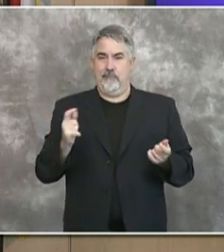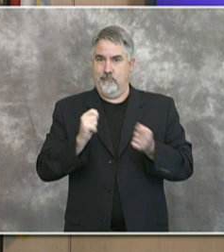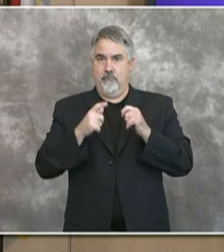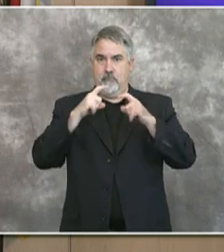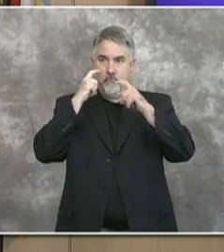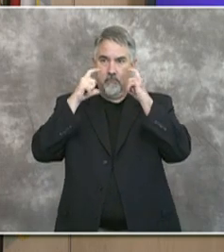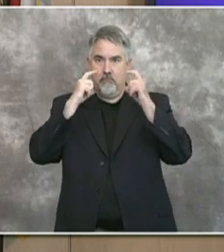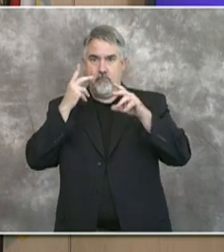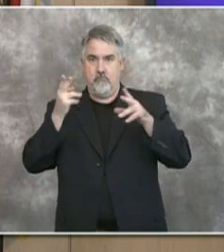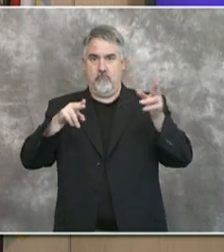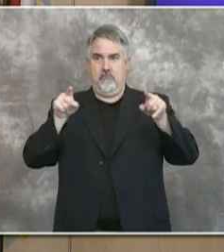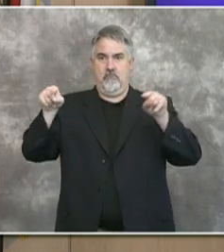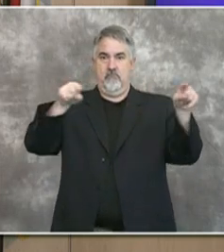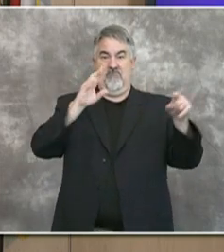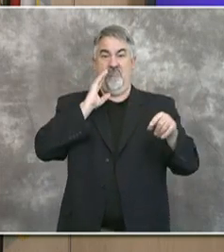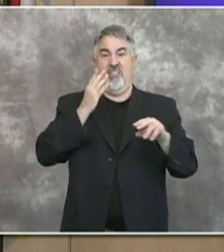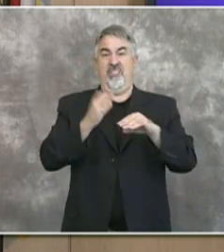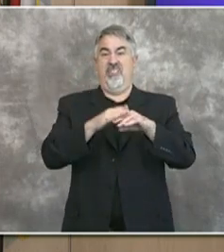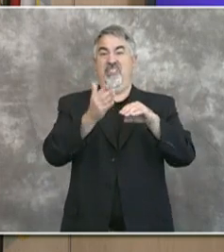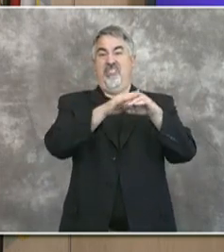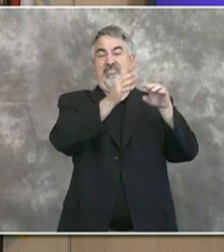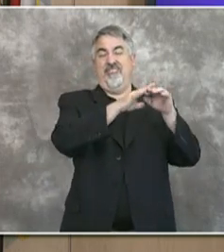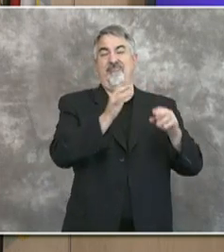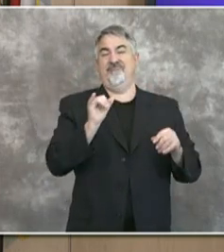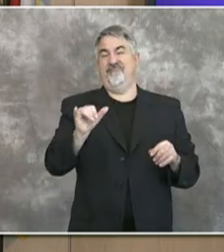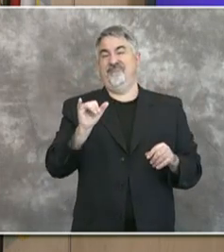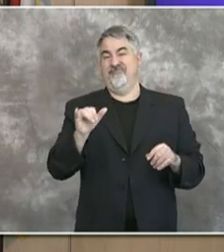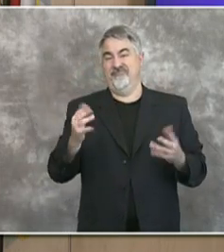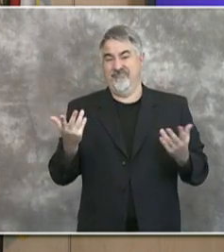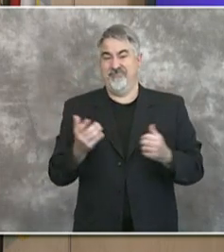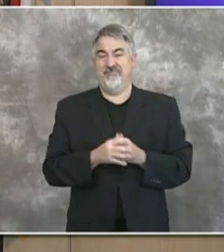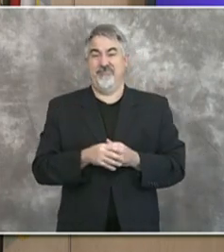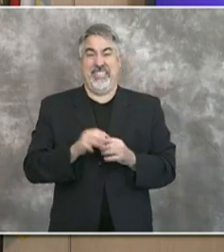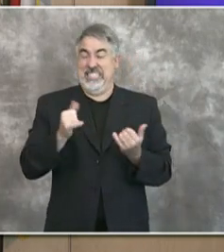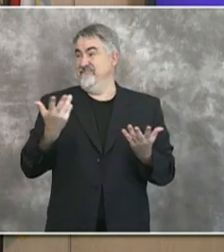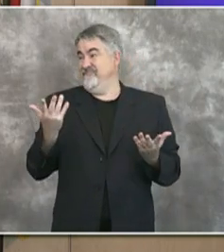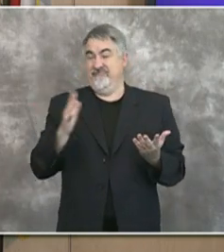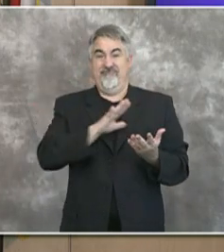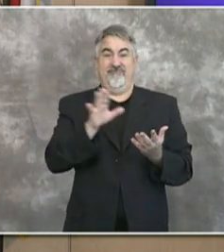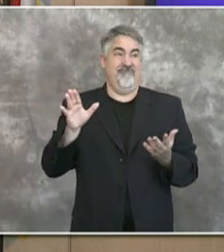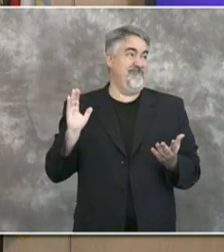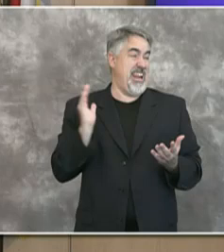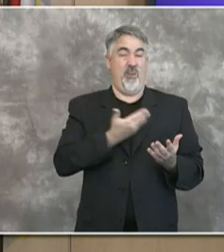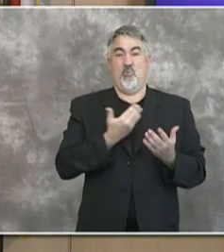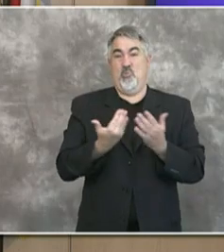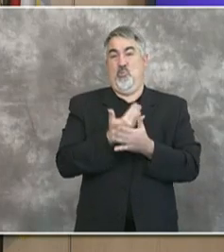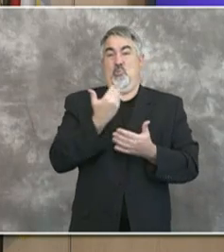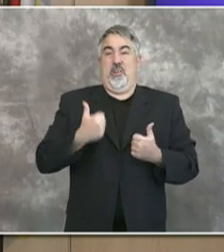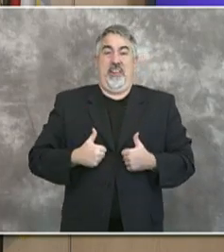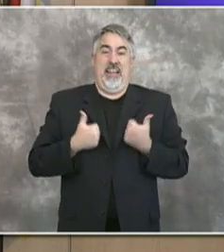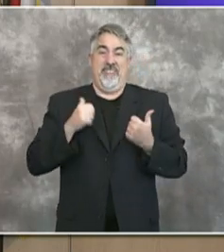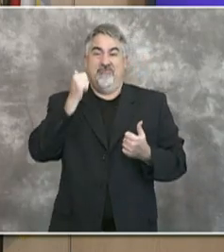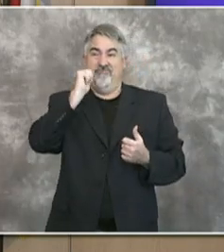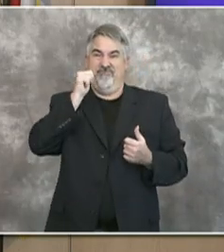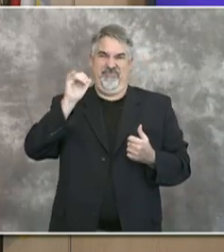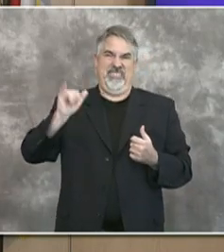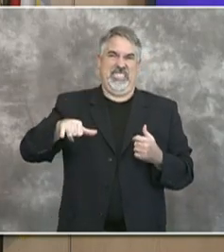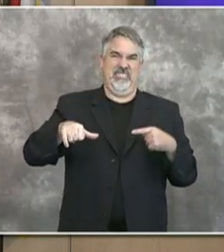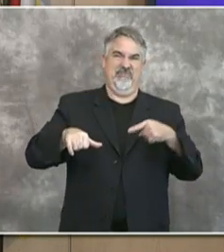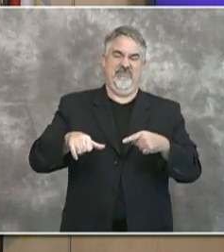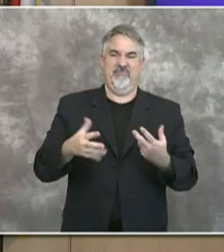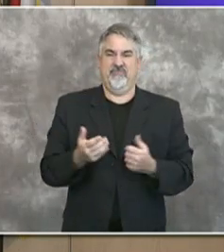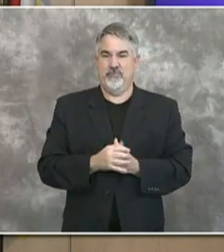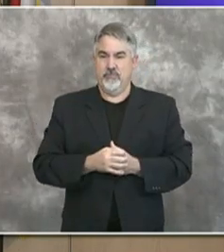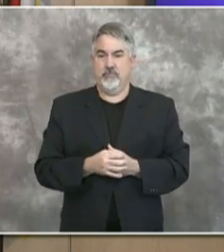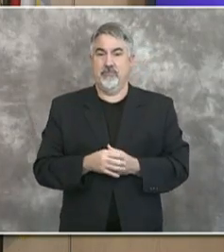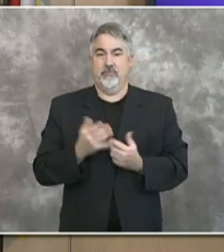change. A number of individual cities have made the choice to mandate them in their jurisdictions, and while we respected those decisions when they made them, we